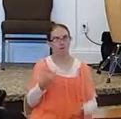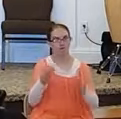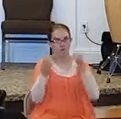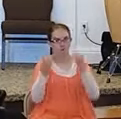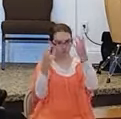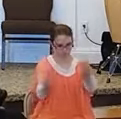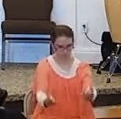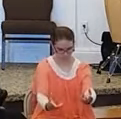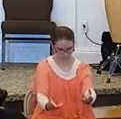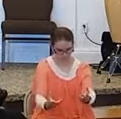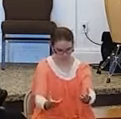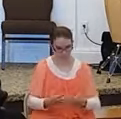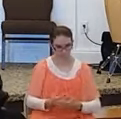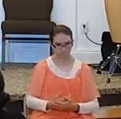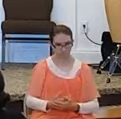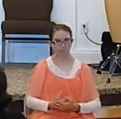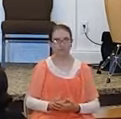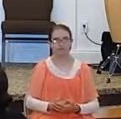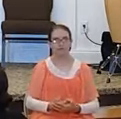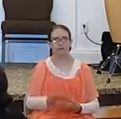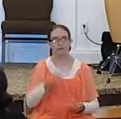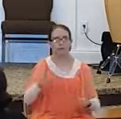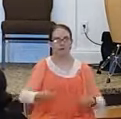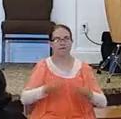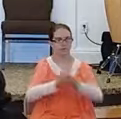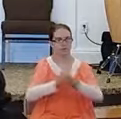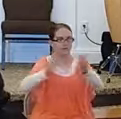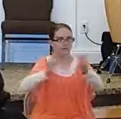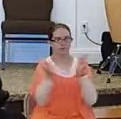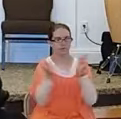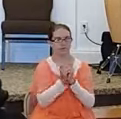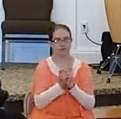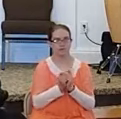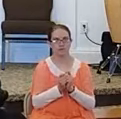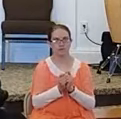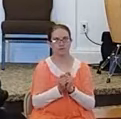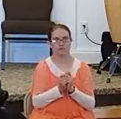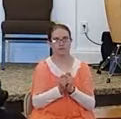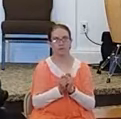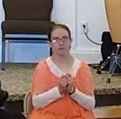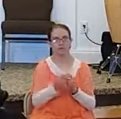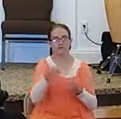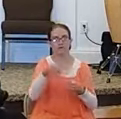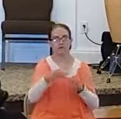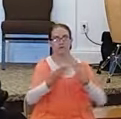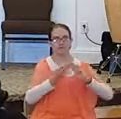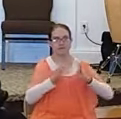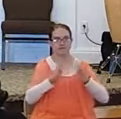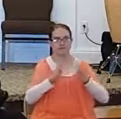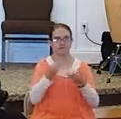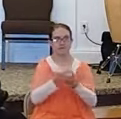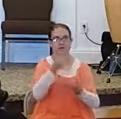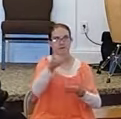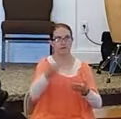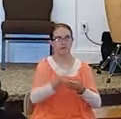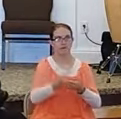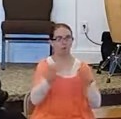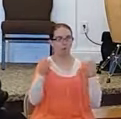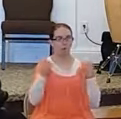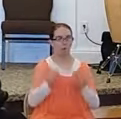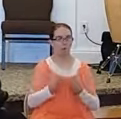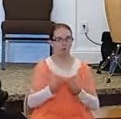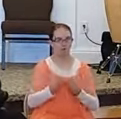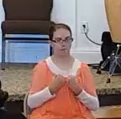on me. Hallelujah. Oh, my life's about to change. I'm going to just go downtown, buy me some new clothes.